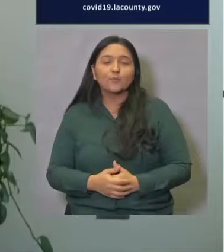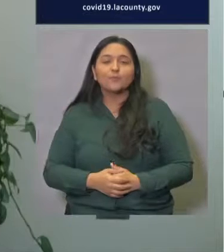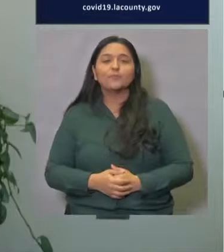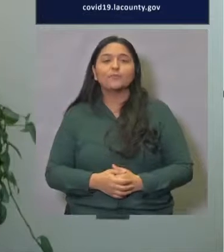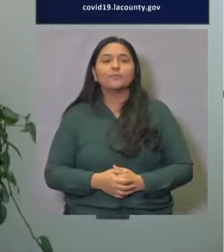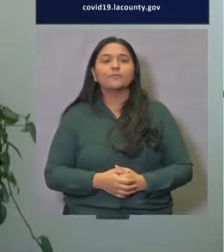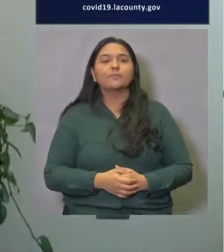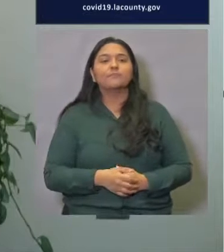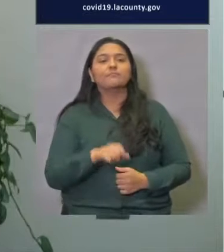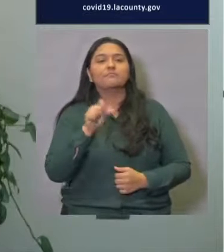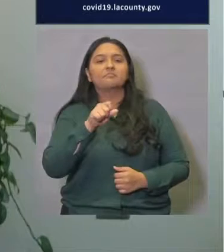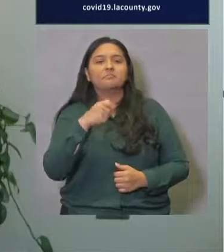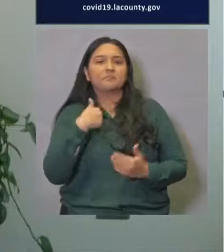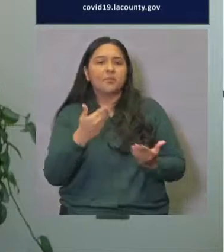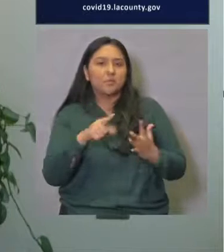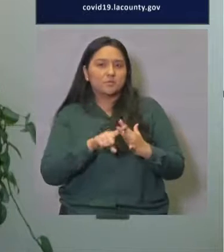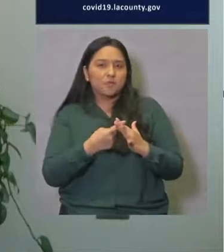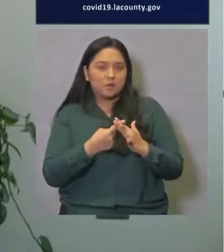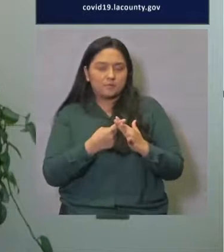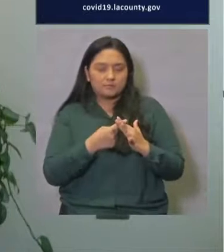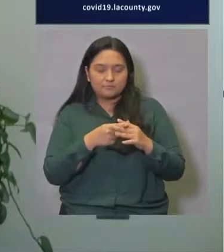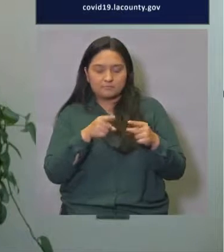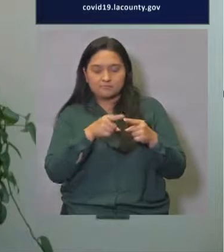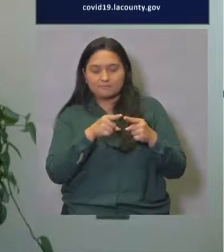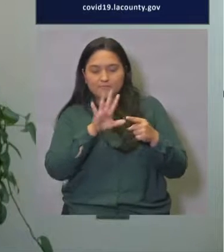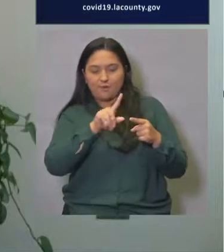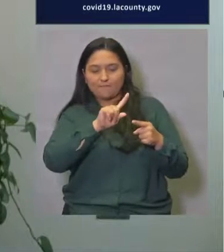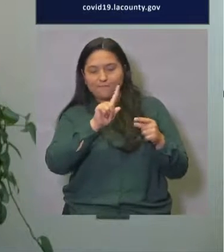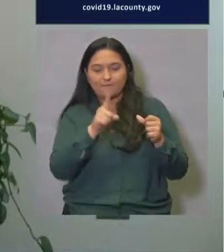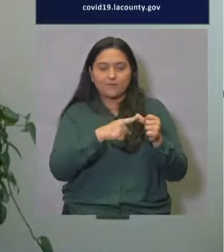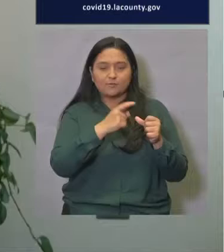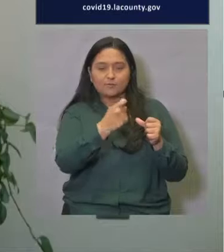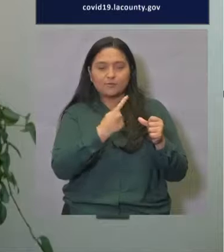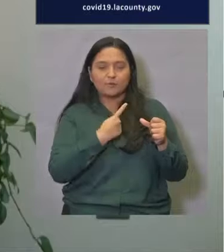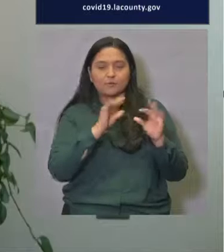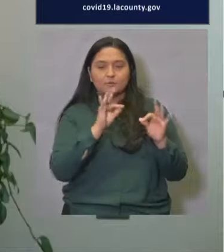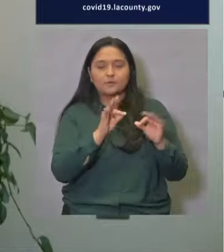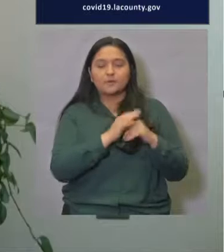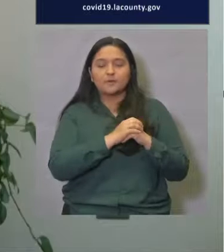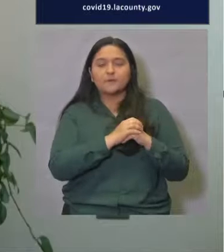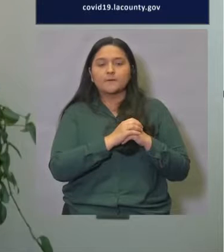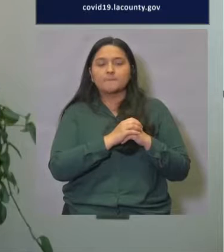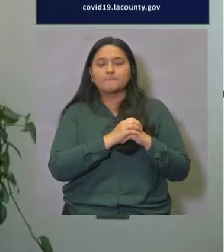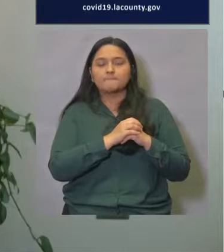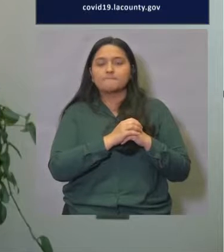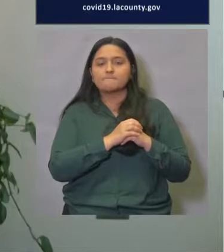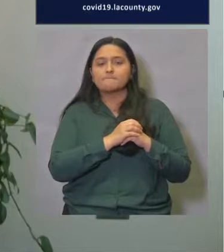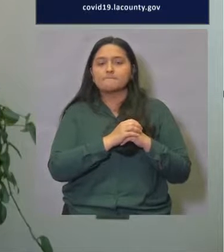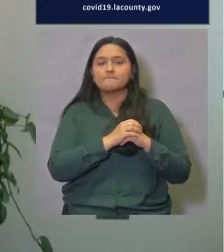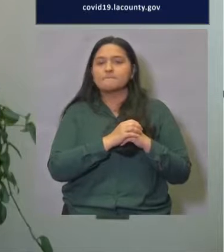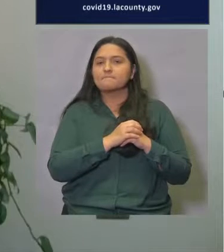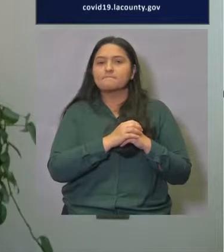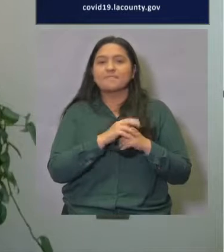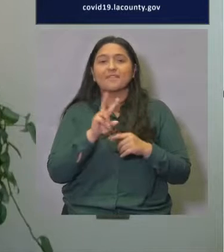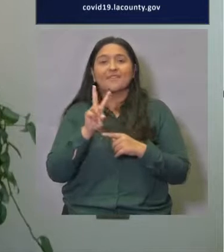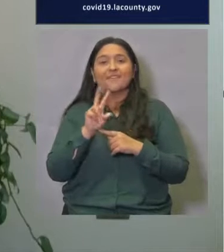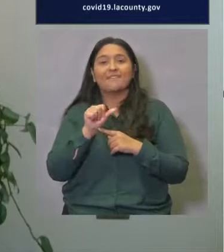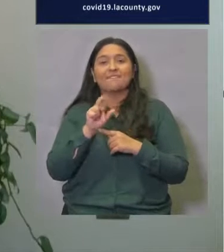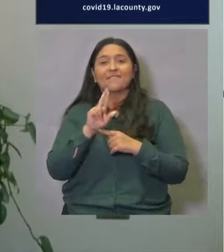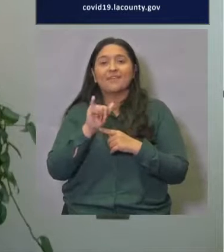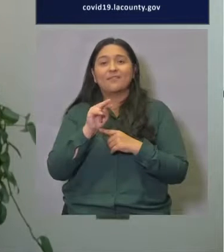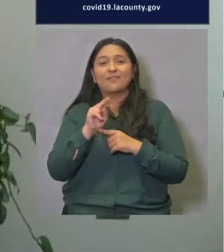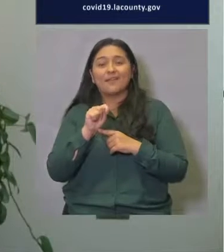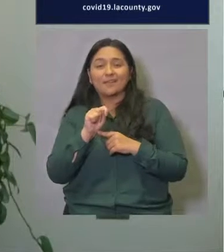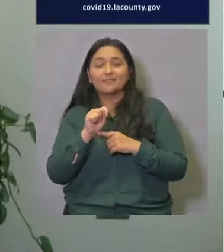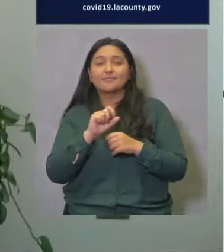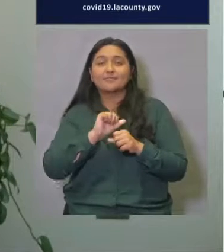Yeah, I can just start with your first question. Thanks, Claudia. We don't know enough about variants to really understand or